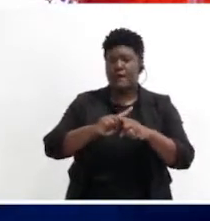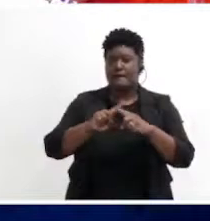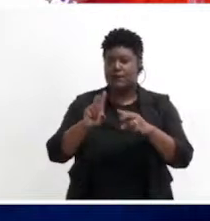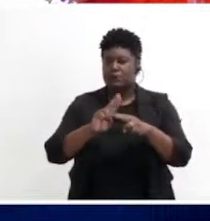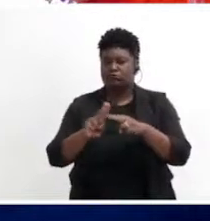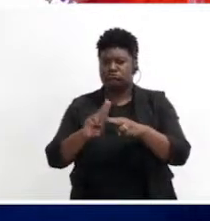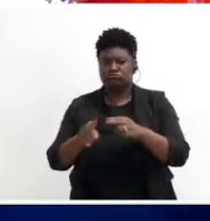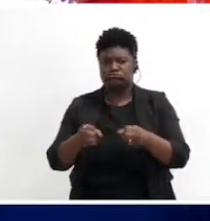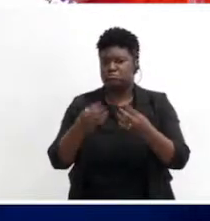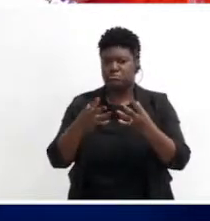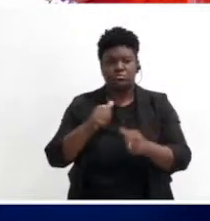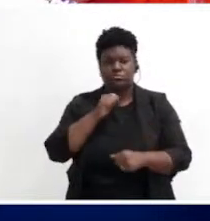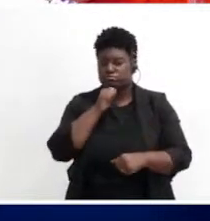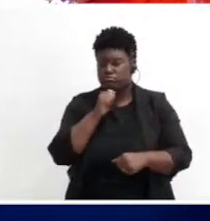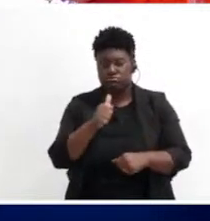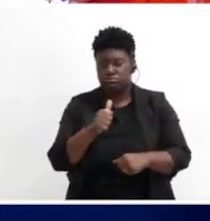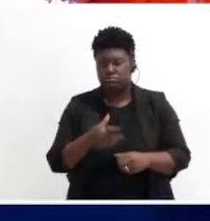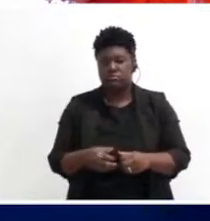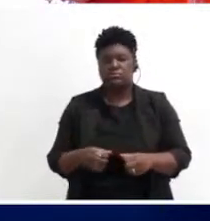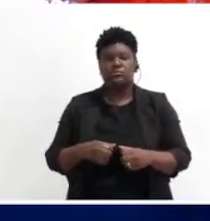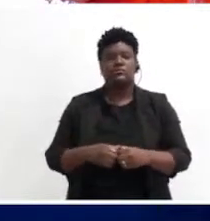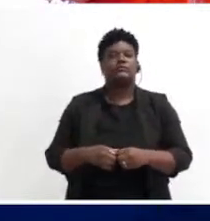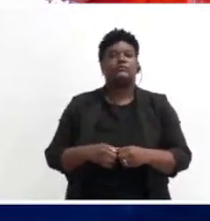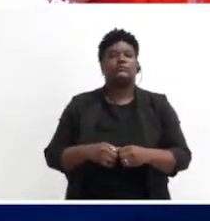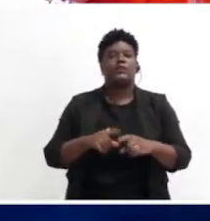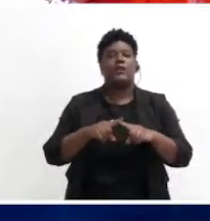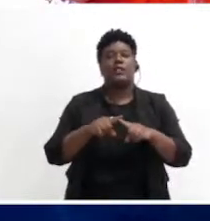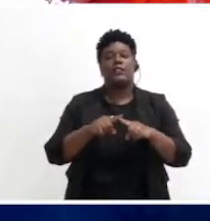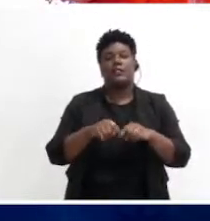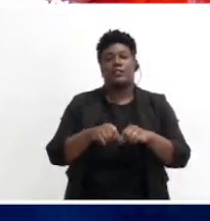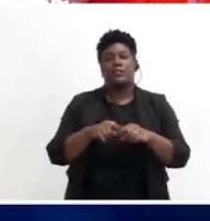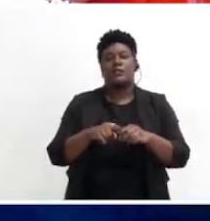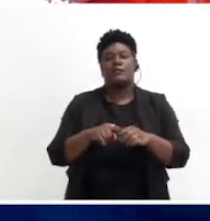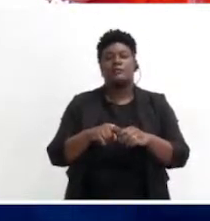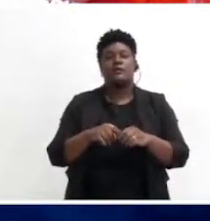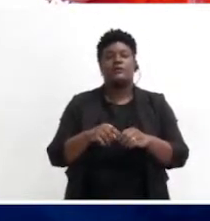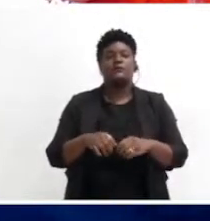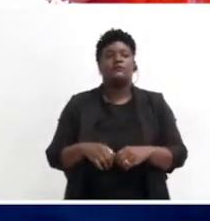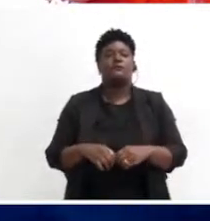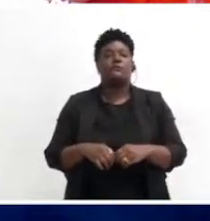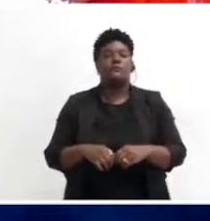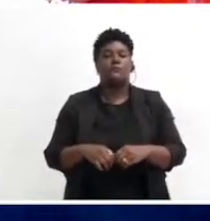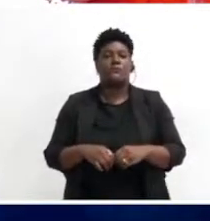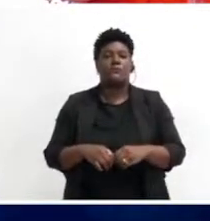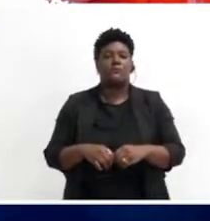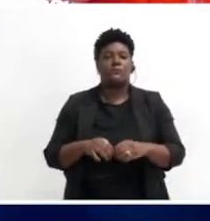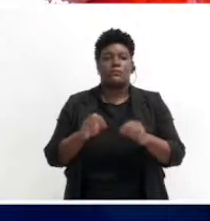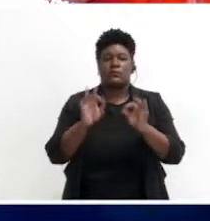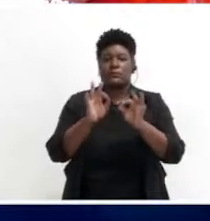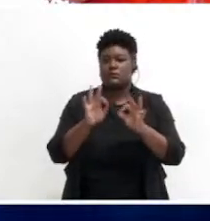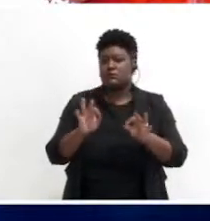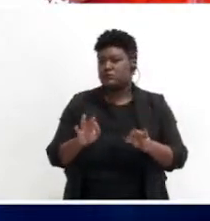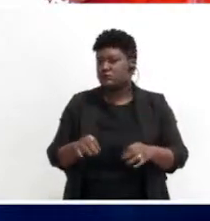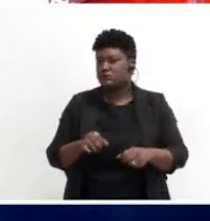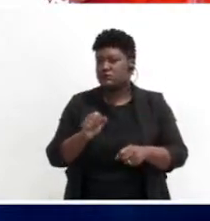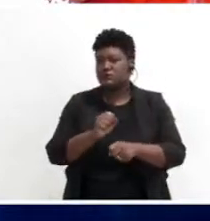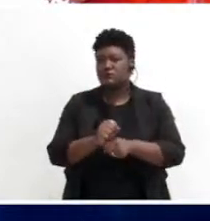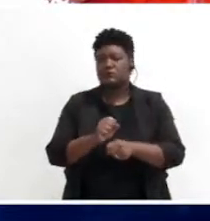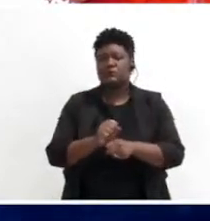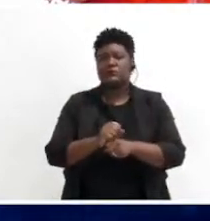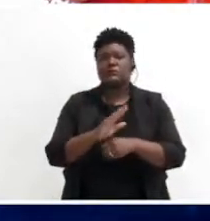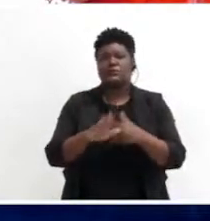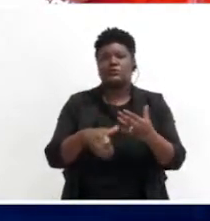And again, depending on the application, people have looked at all kinds of strange bumps.